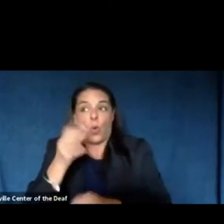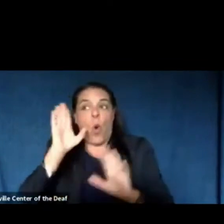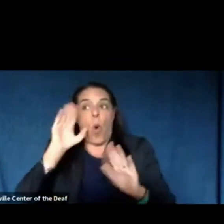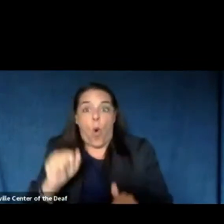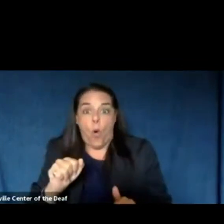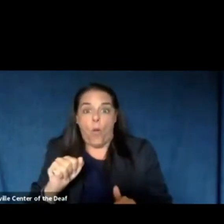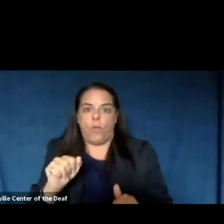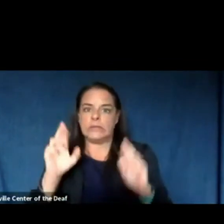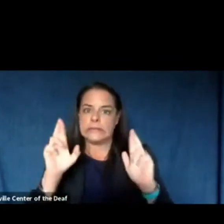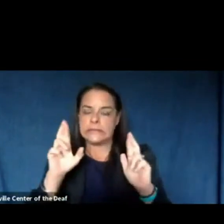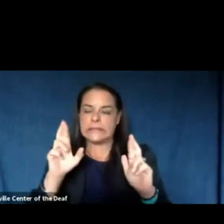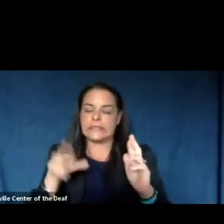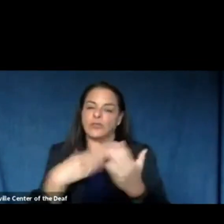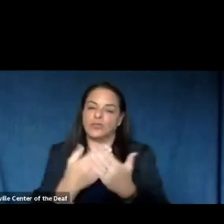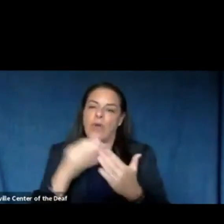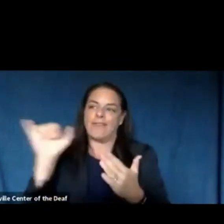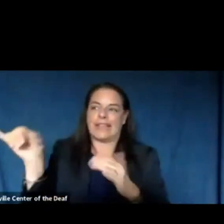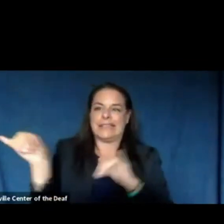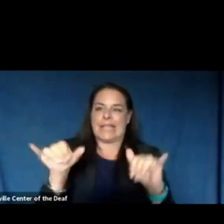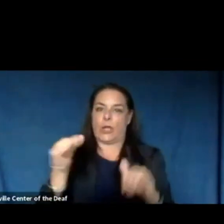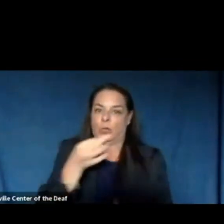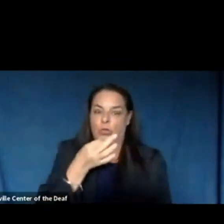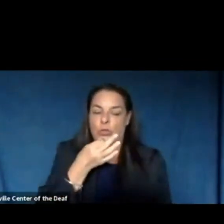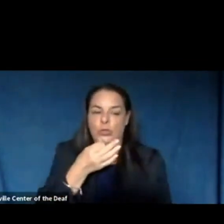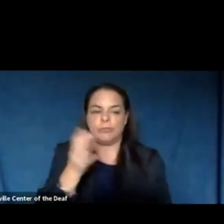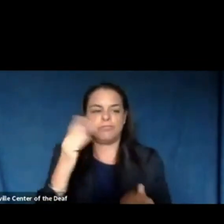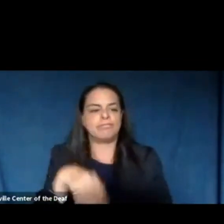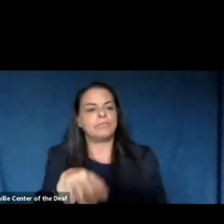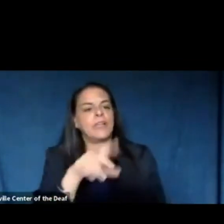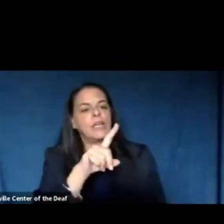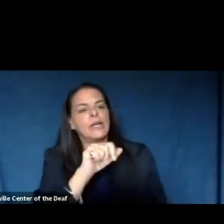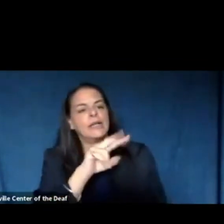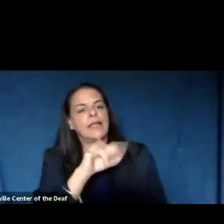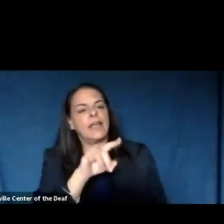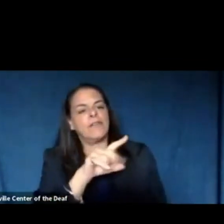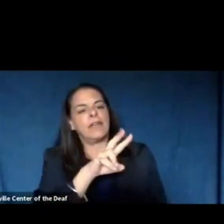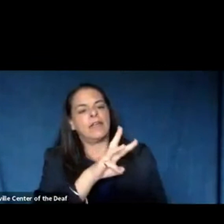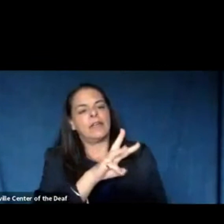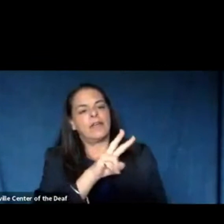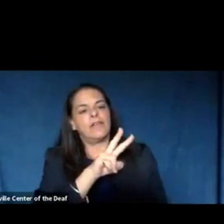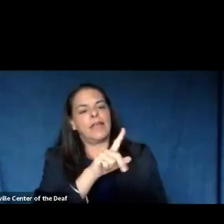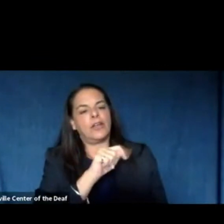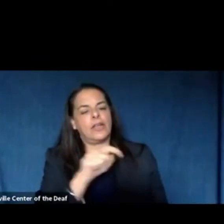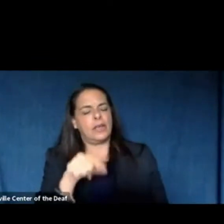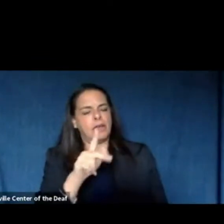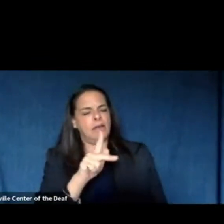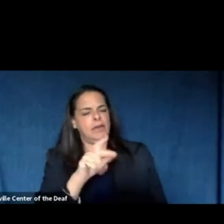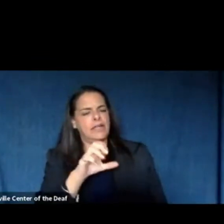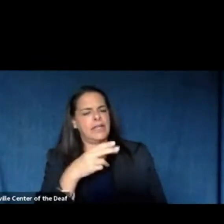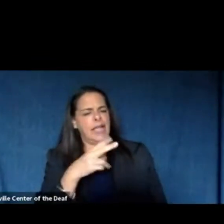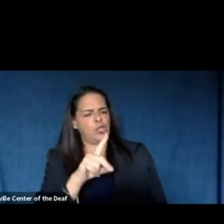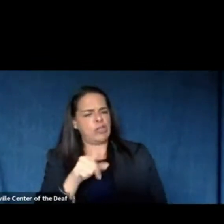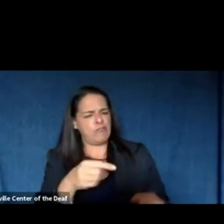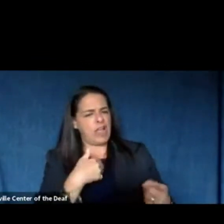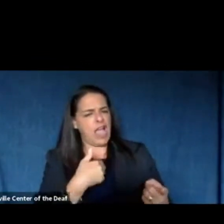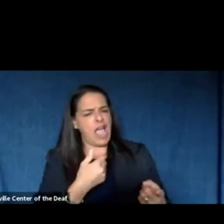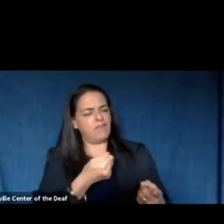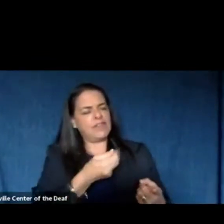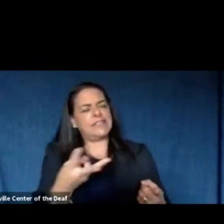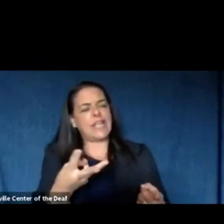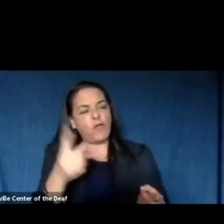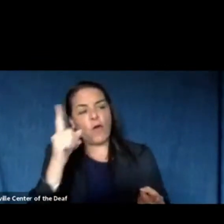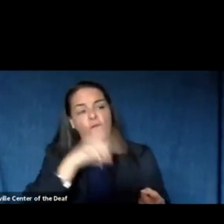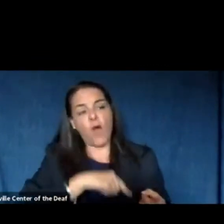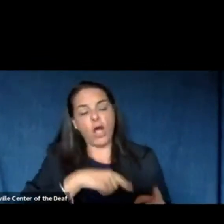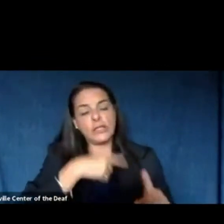soon. From David with WBLT, does Kchd have a number of false positives test, and is that number taken